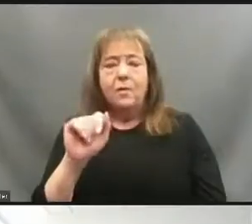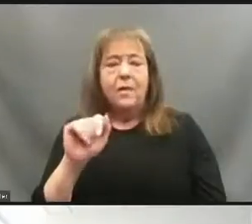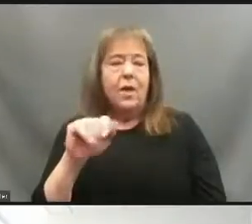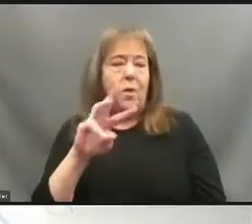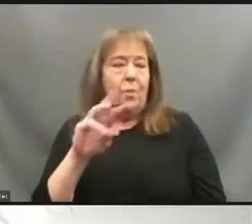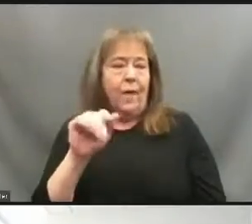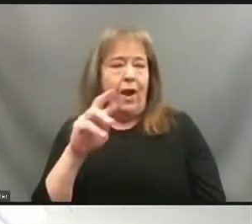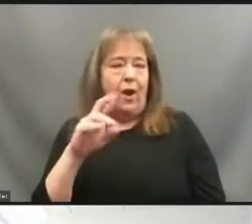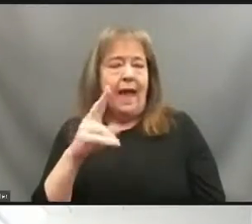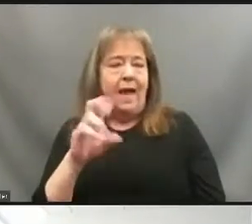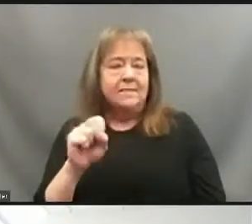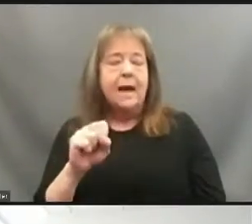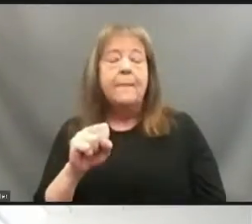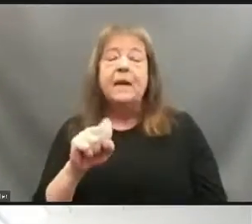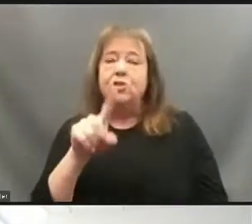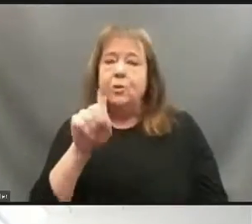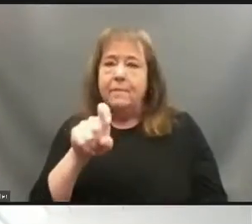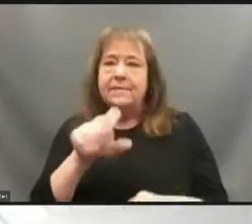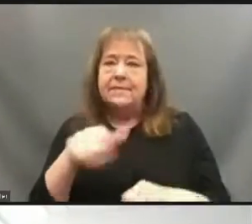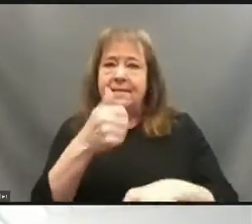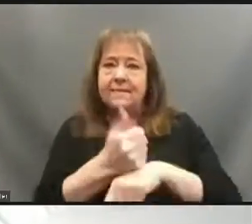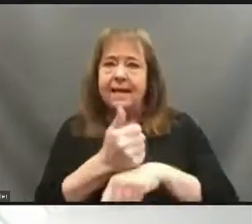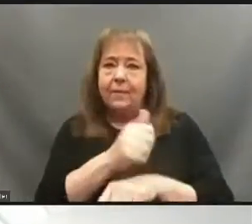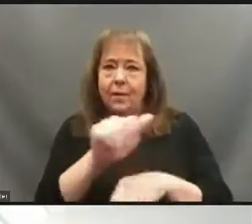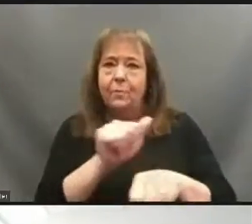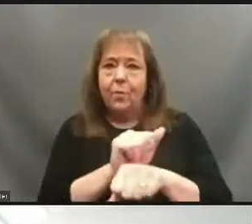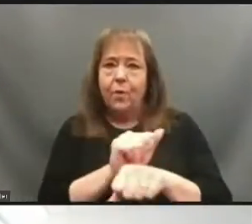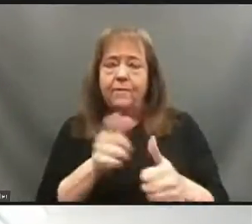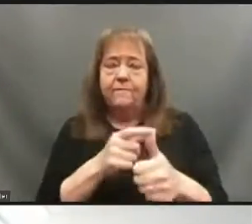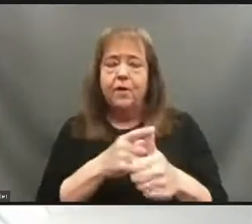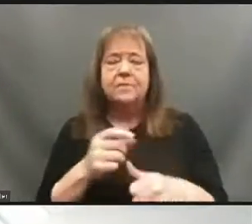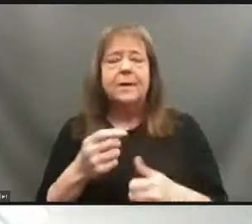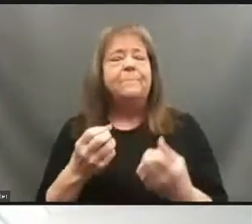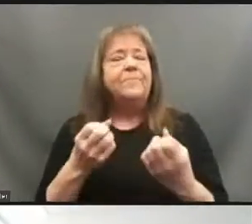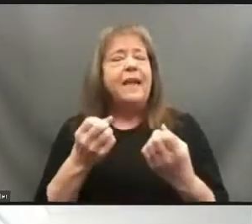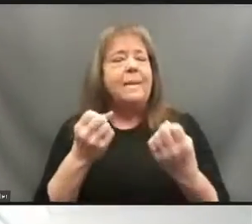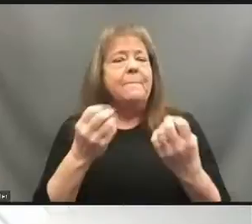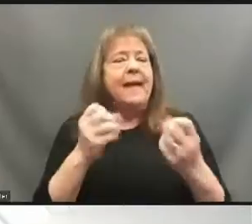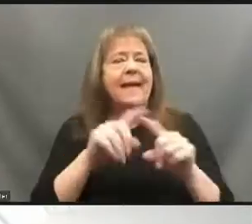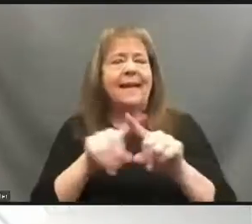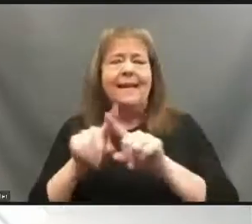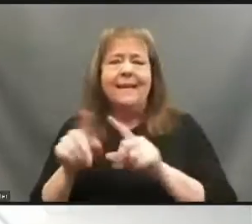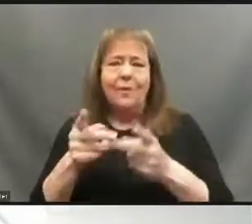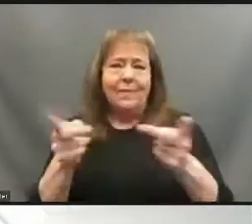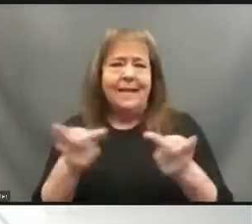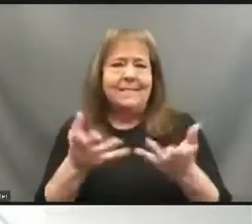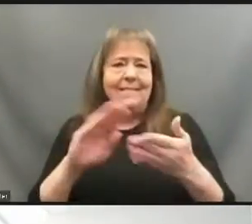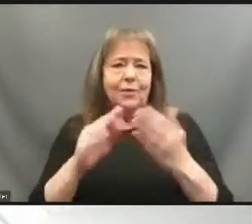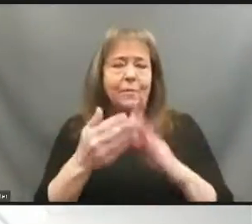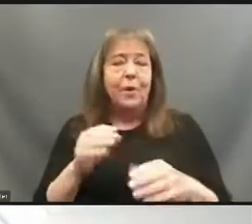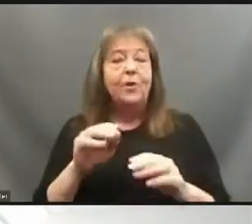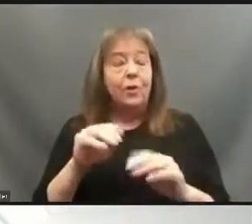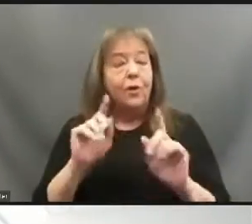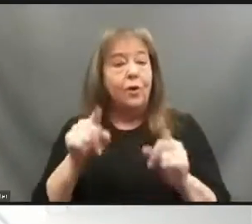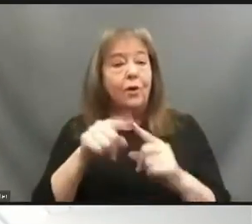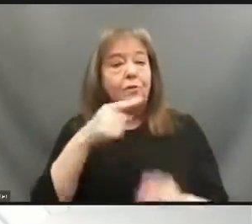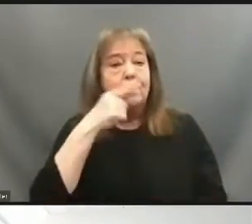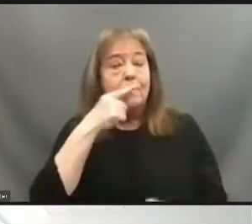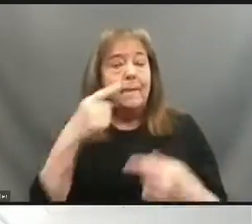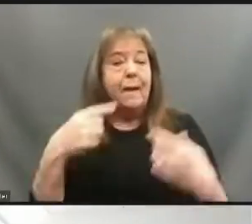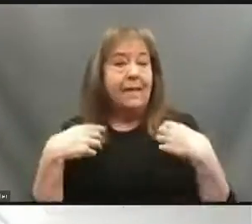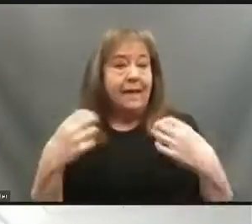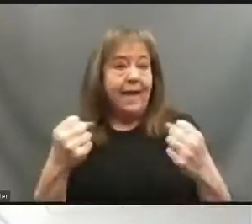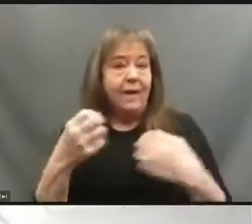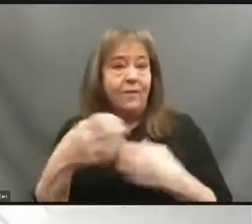by appointment. COVID vaccinations are also available in many locations around our community, including public health. Currently, we're